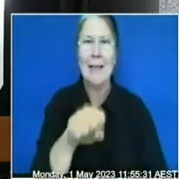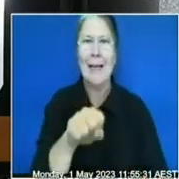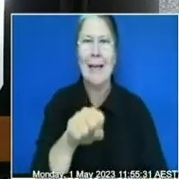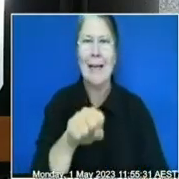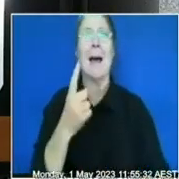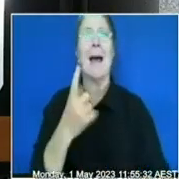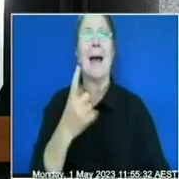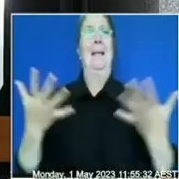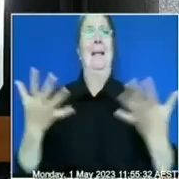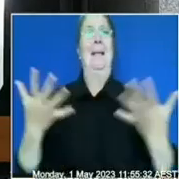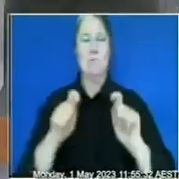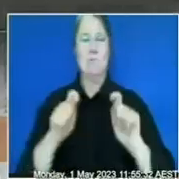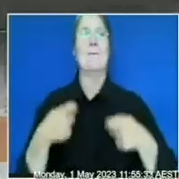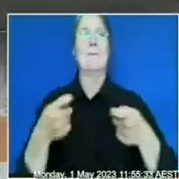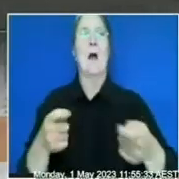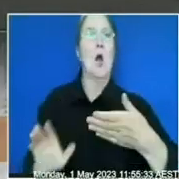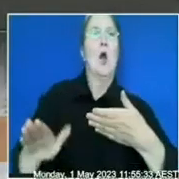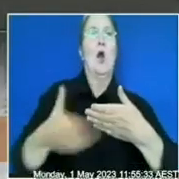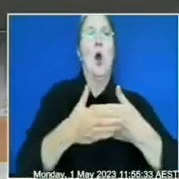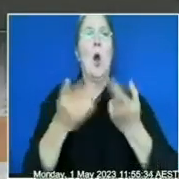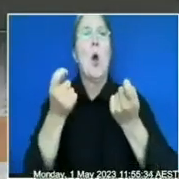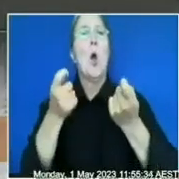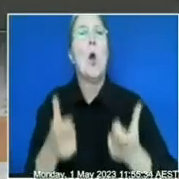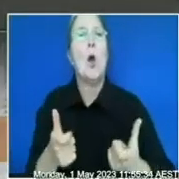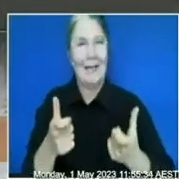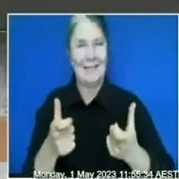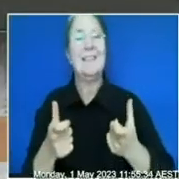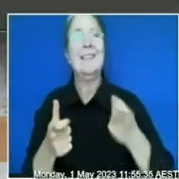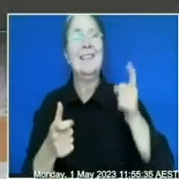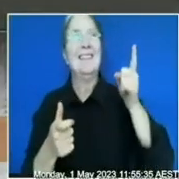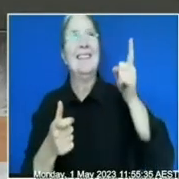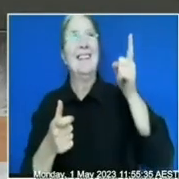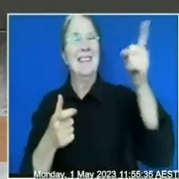right, when you say close early, once the